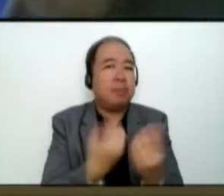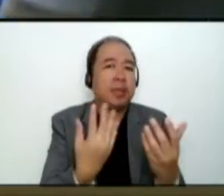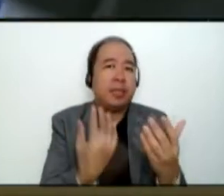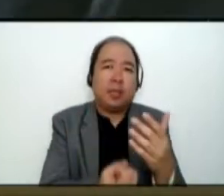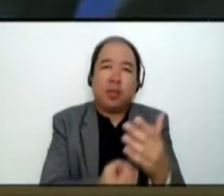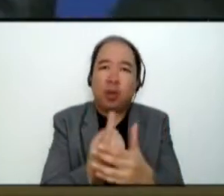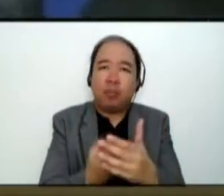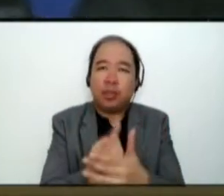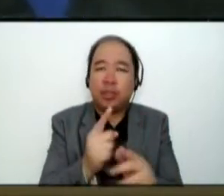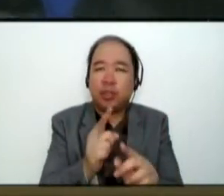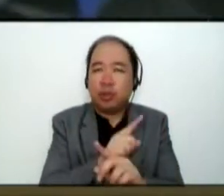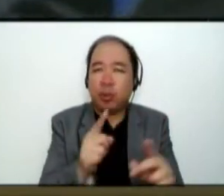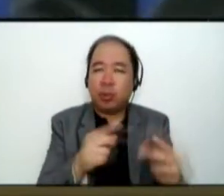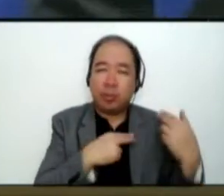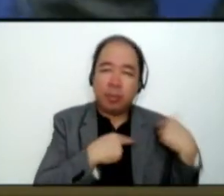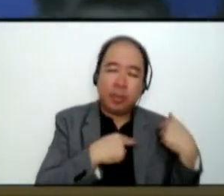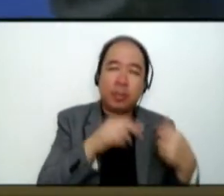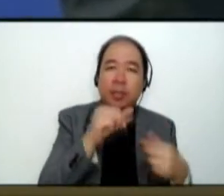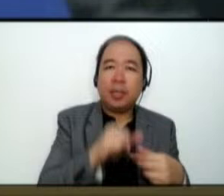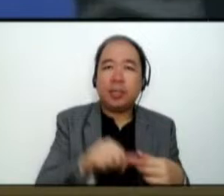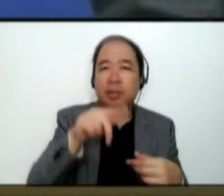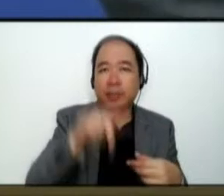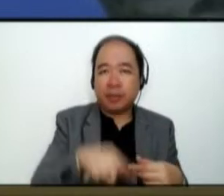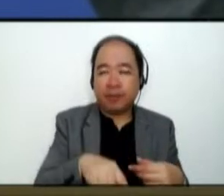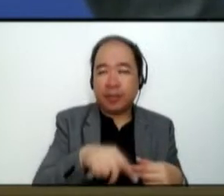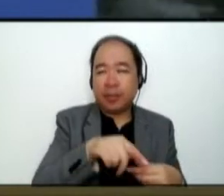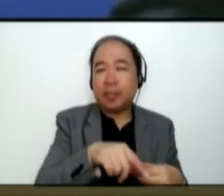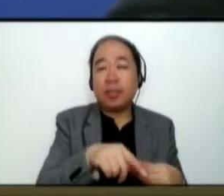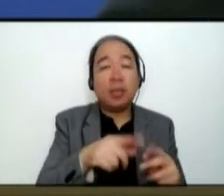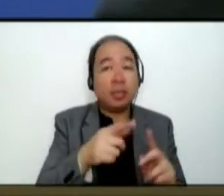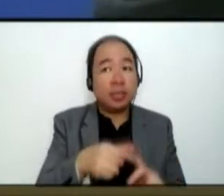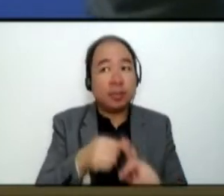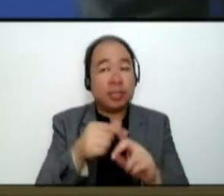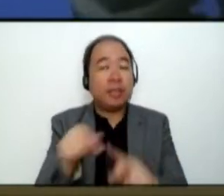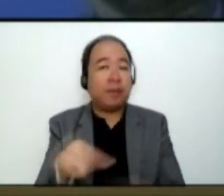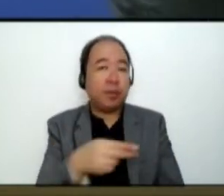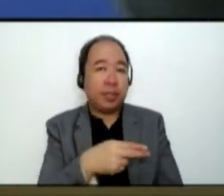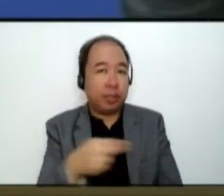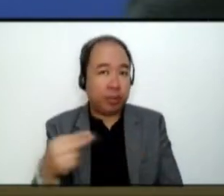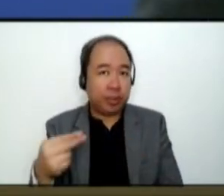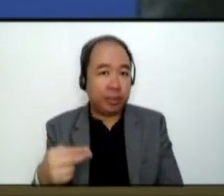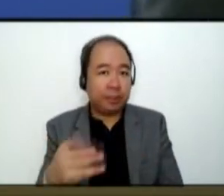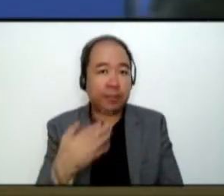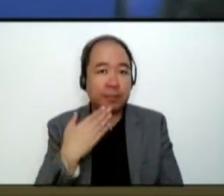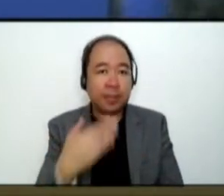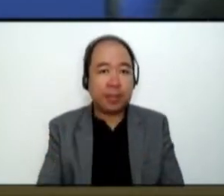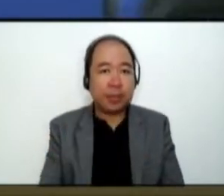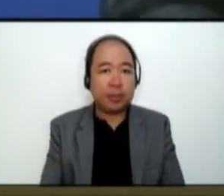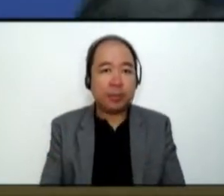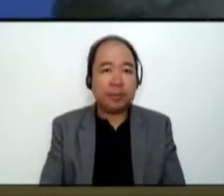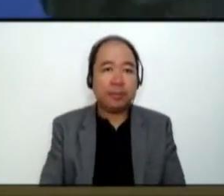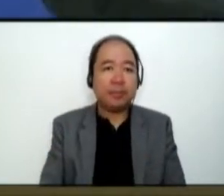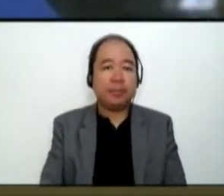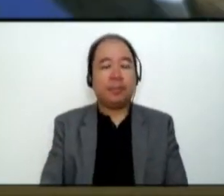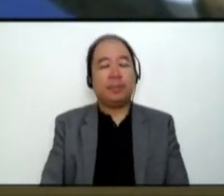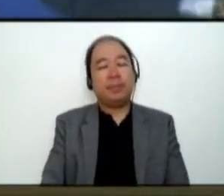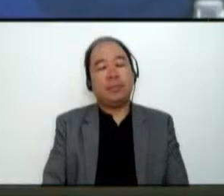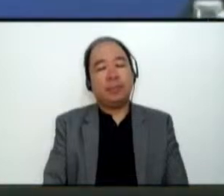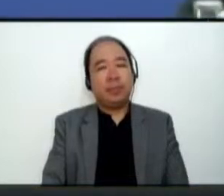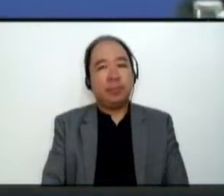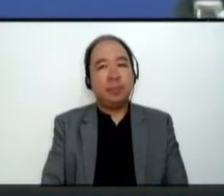the Asia-Pacific region, especially for Indonesia. Thank you. Thank